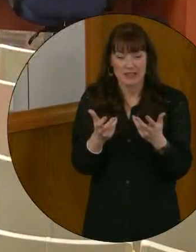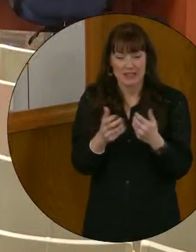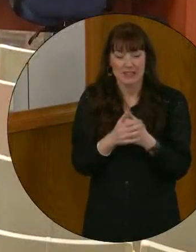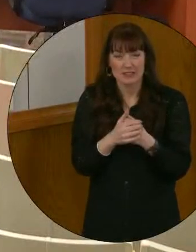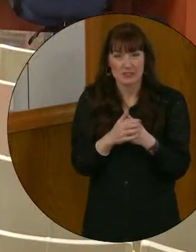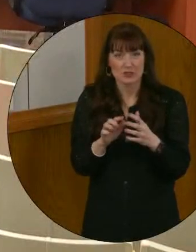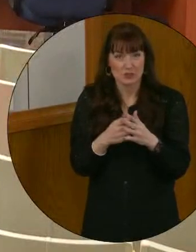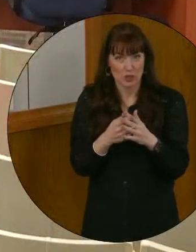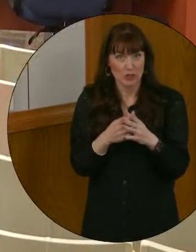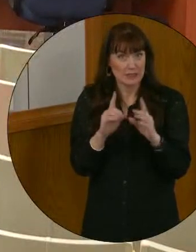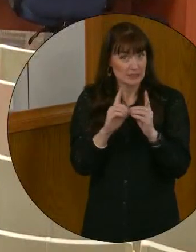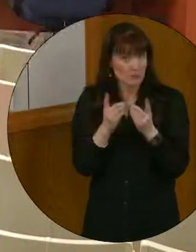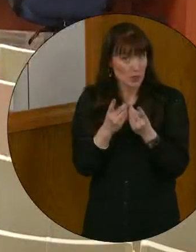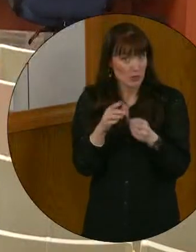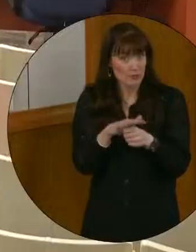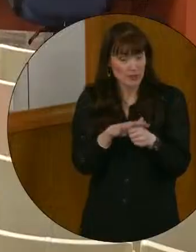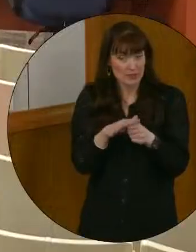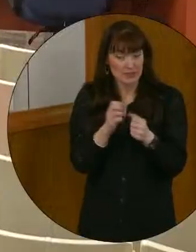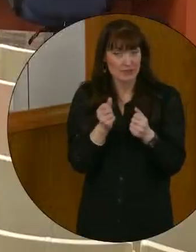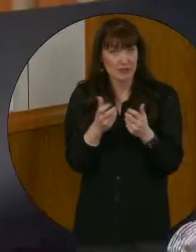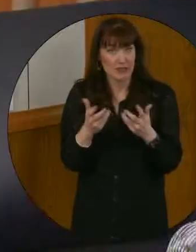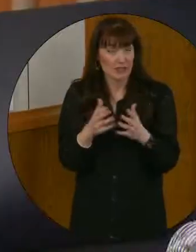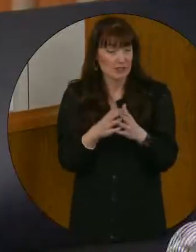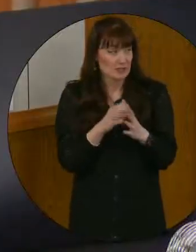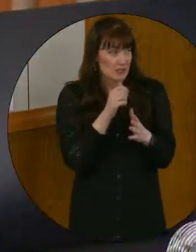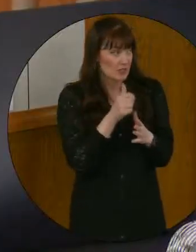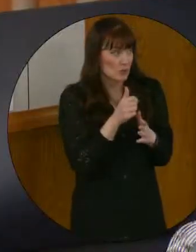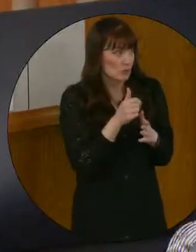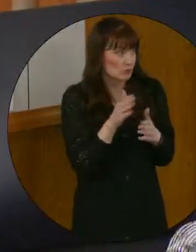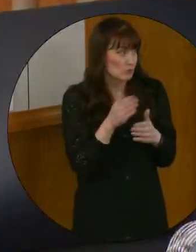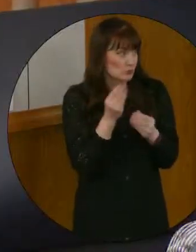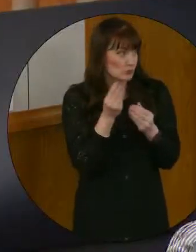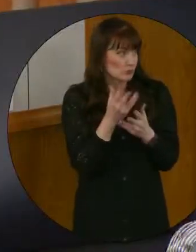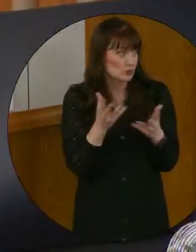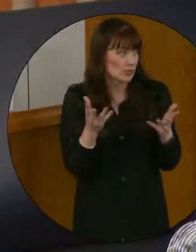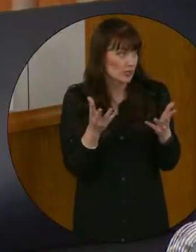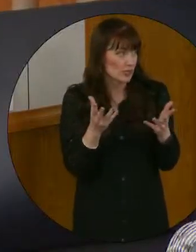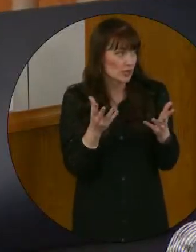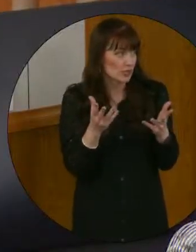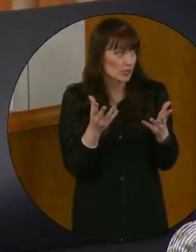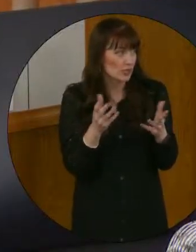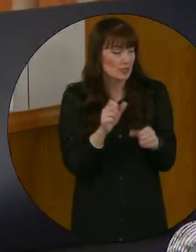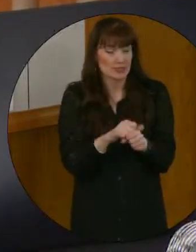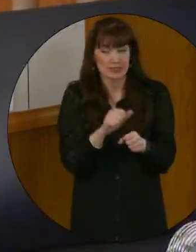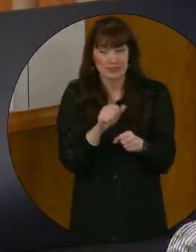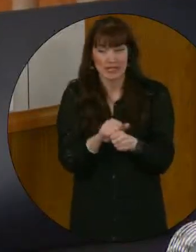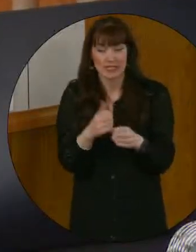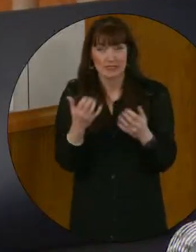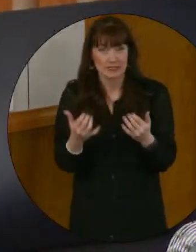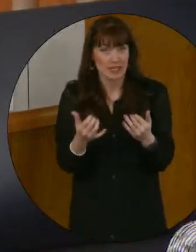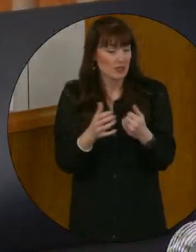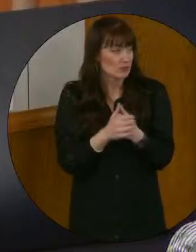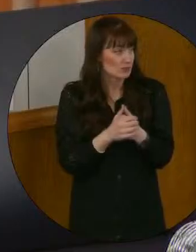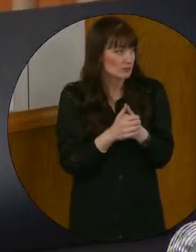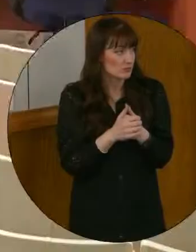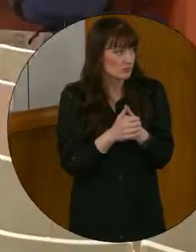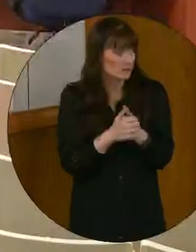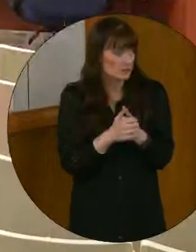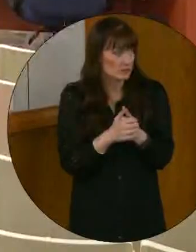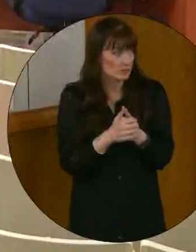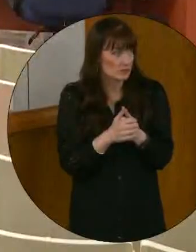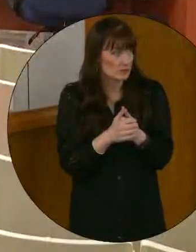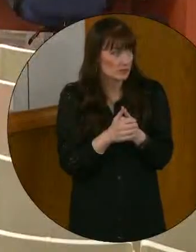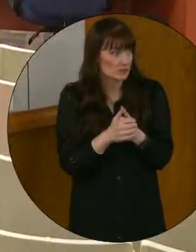started their own departments, and they don't really share these tasks anymore. So they just kind of outgrew it. Ideally,